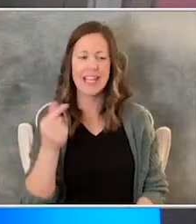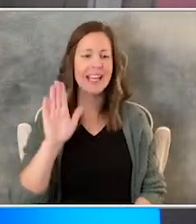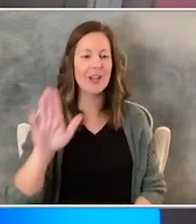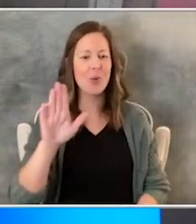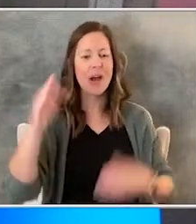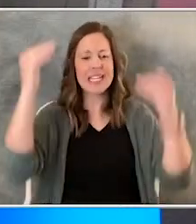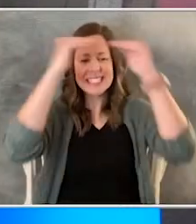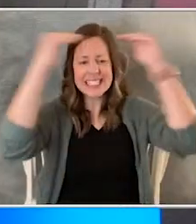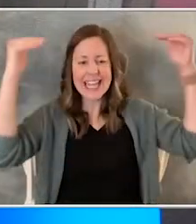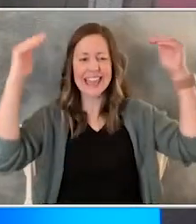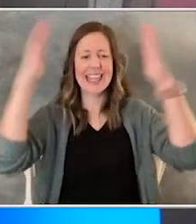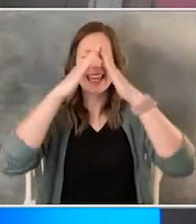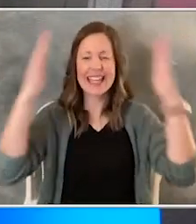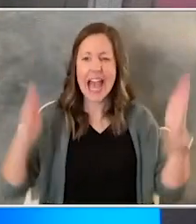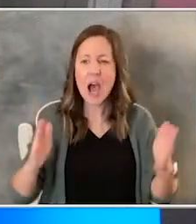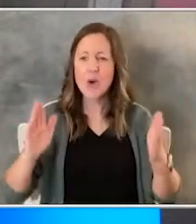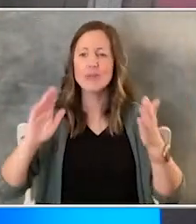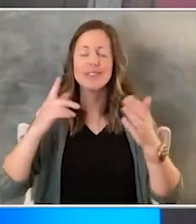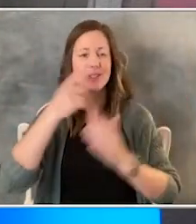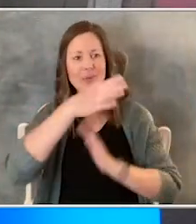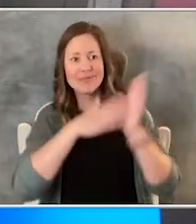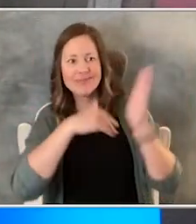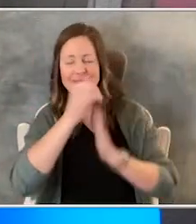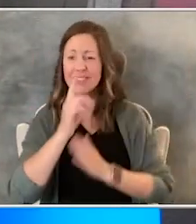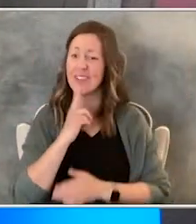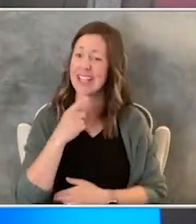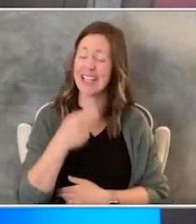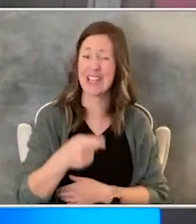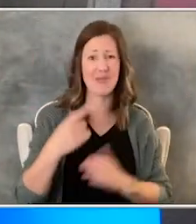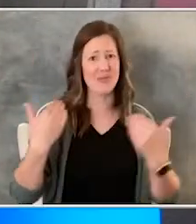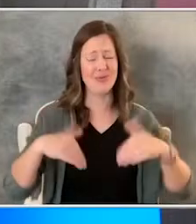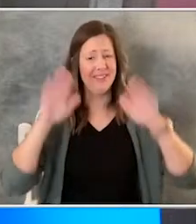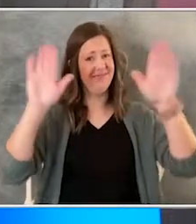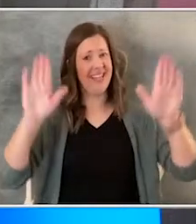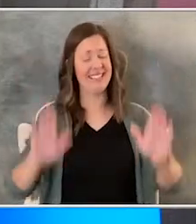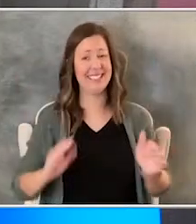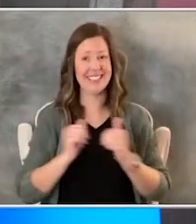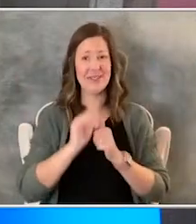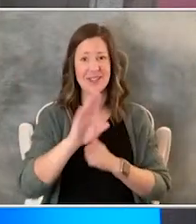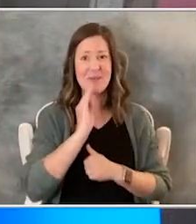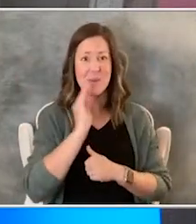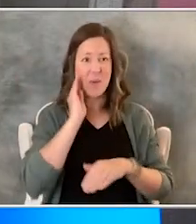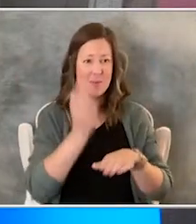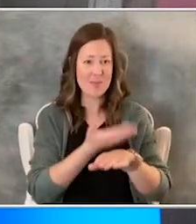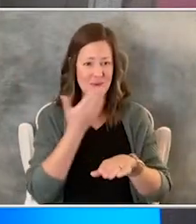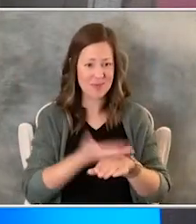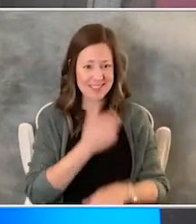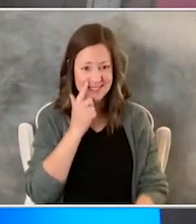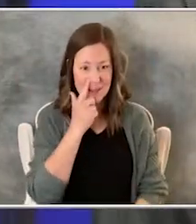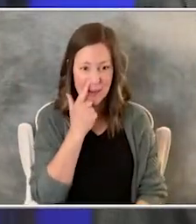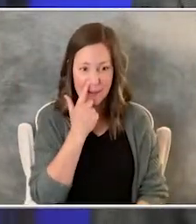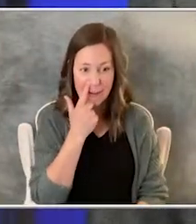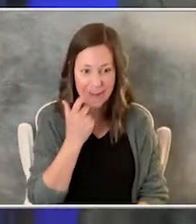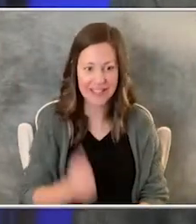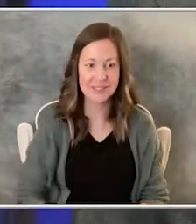for a patient who was making end of life, getting his affairs in order. That's just such a huge difference.